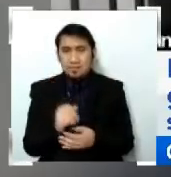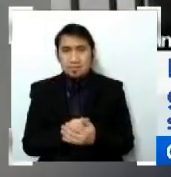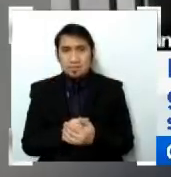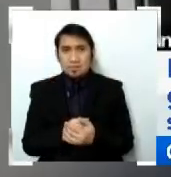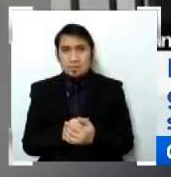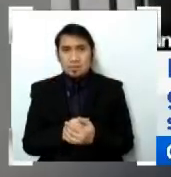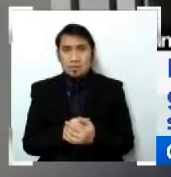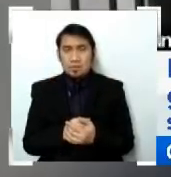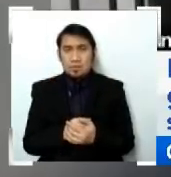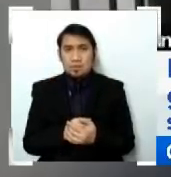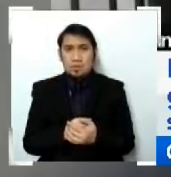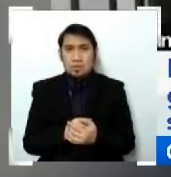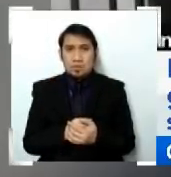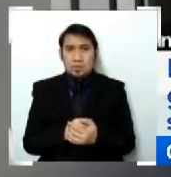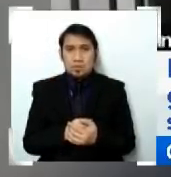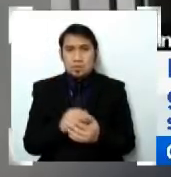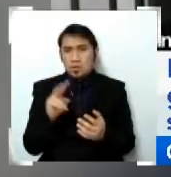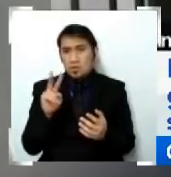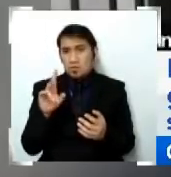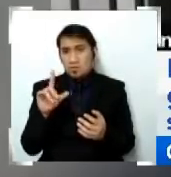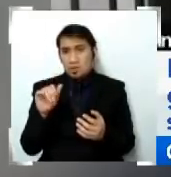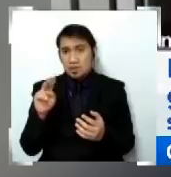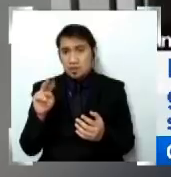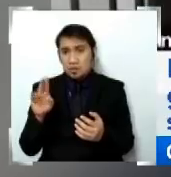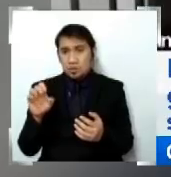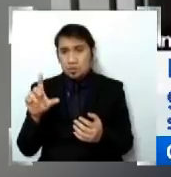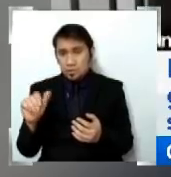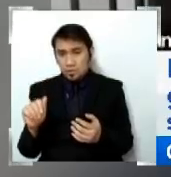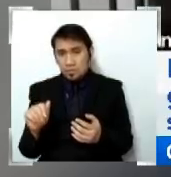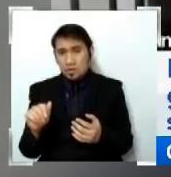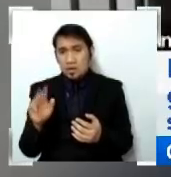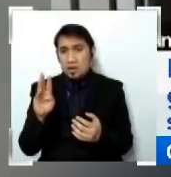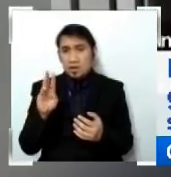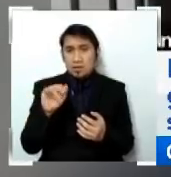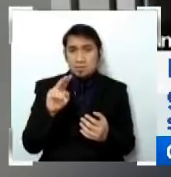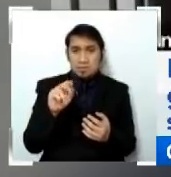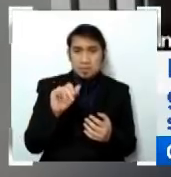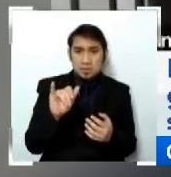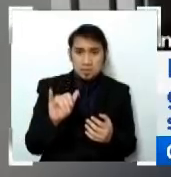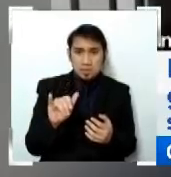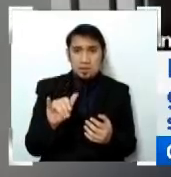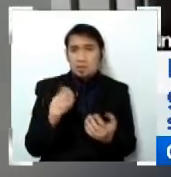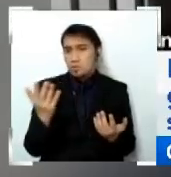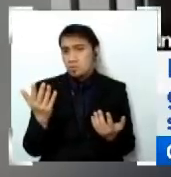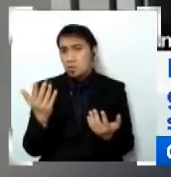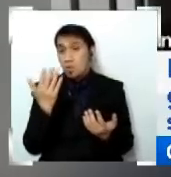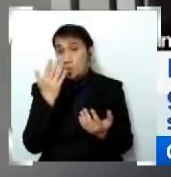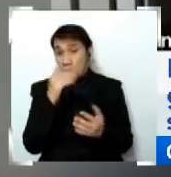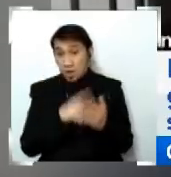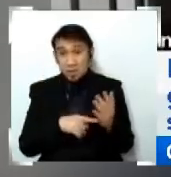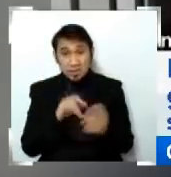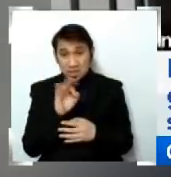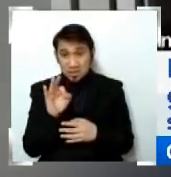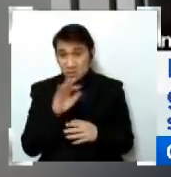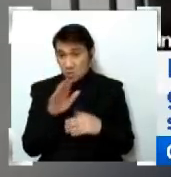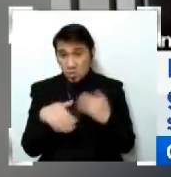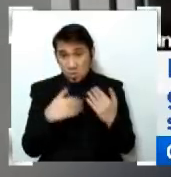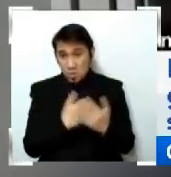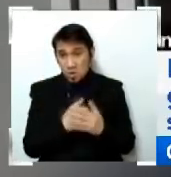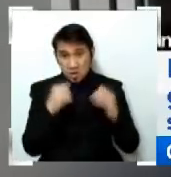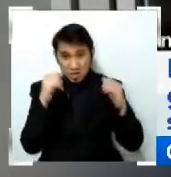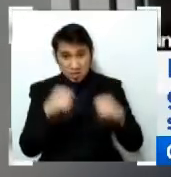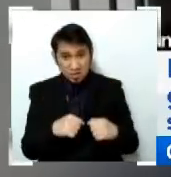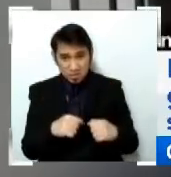We all, Villanueva, Binay, what if we all agree to set aside our